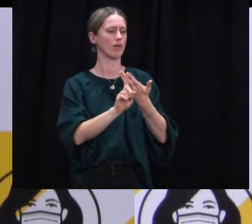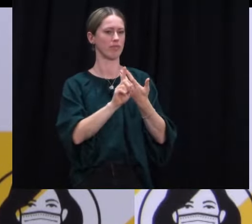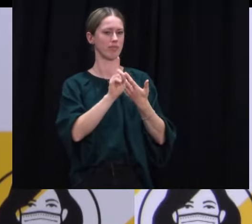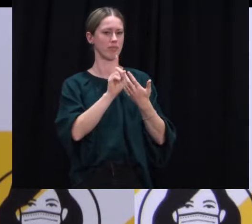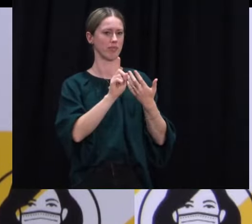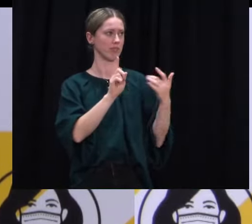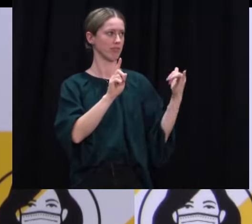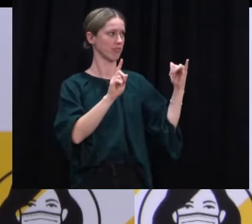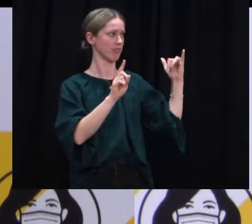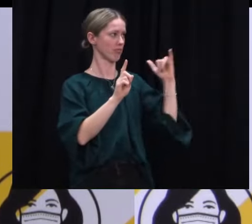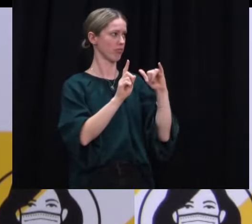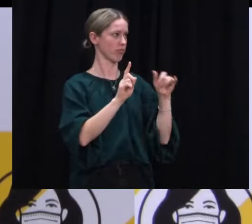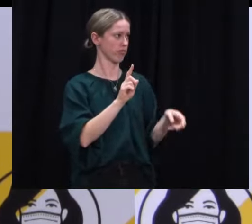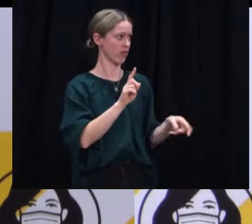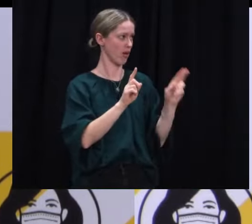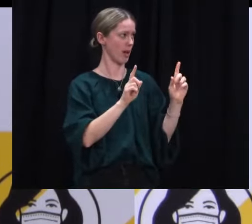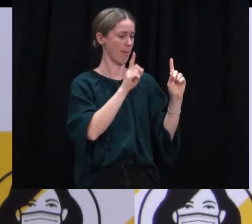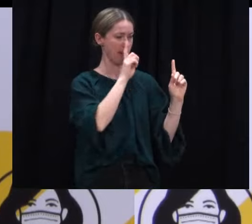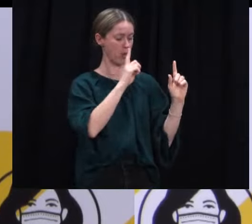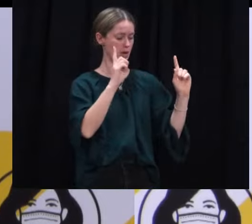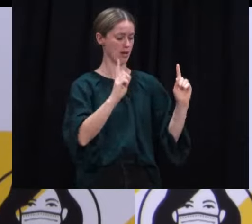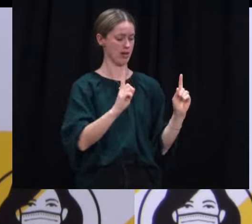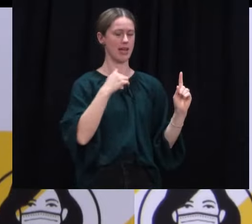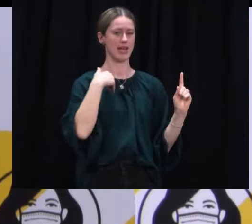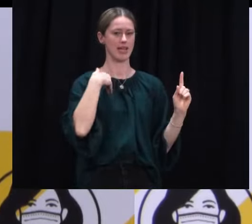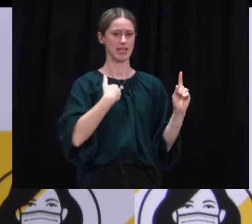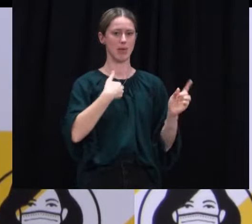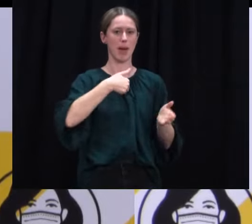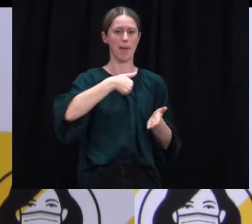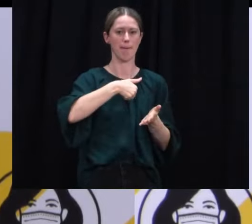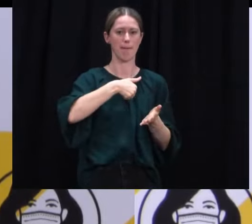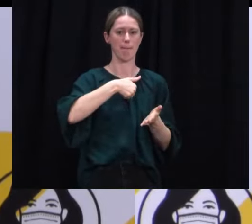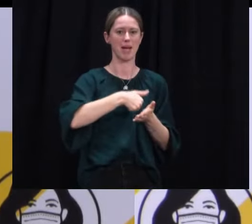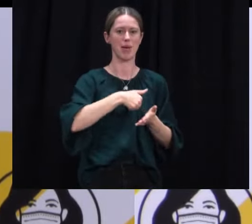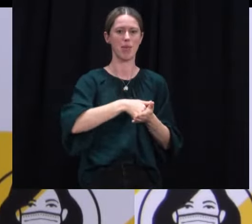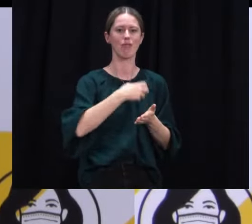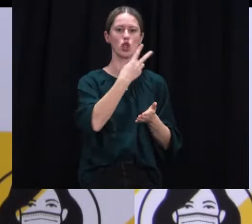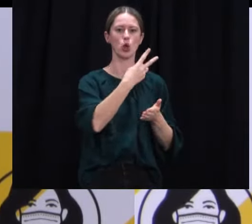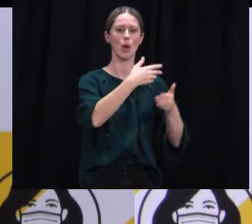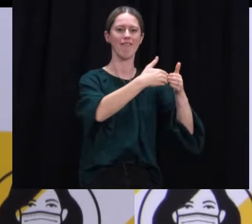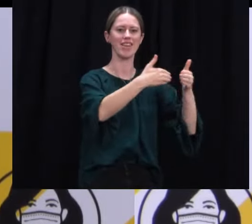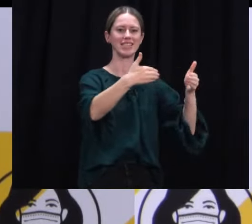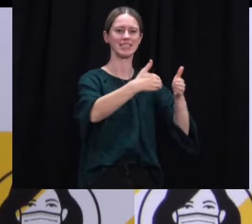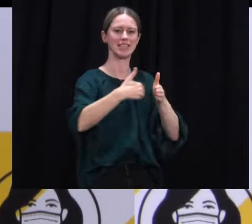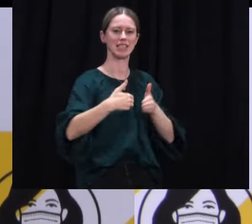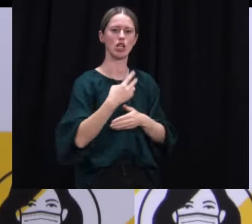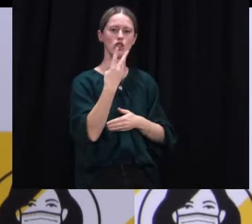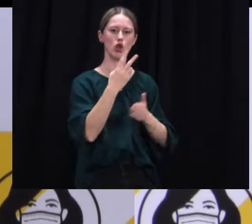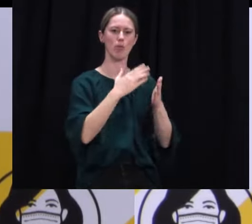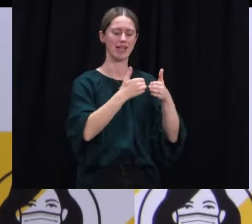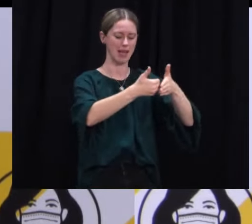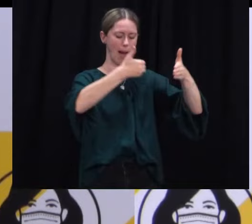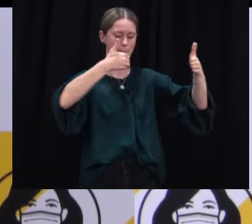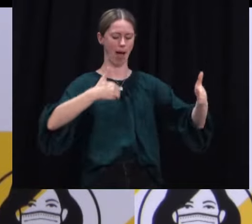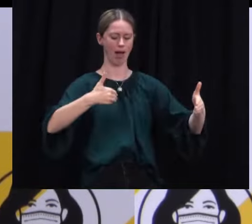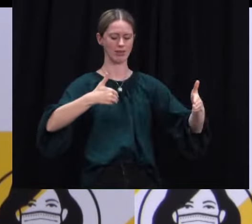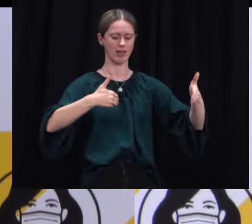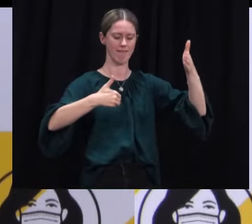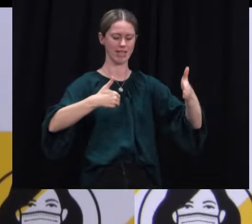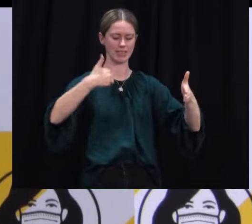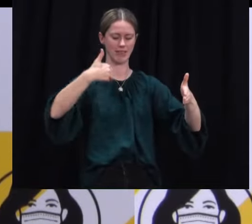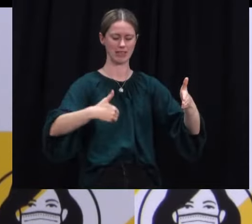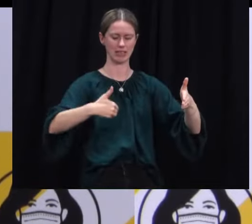people from an MIQ facility, there needs to be at least 2 lines of fencing, 2 metres apart, one of which